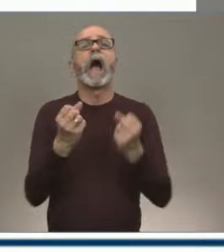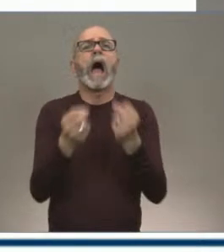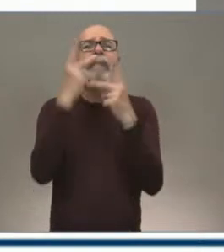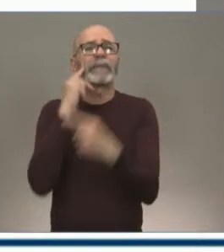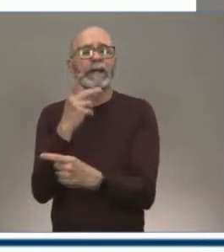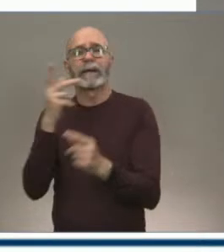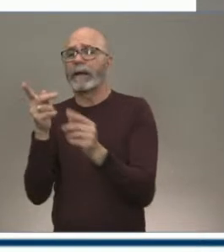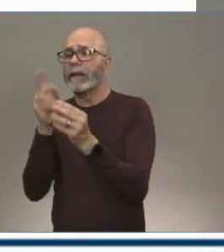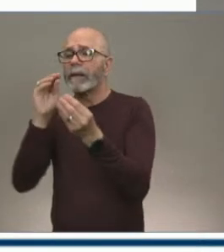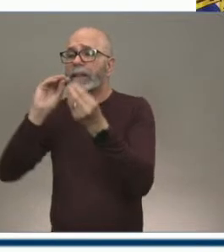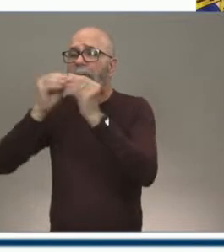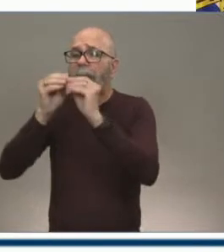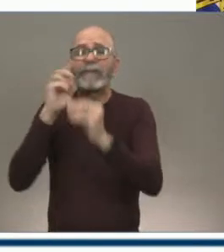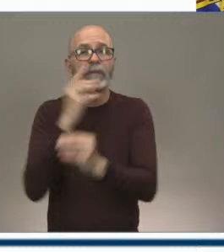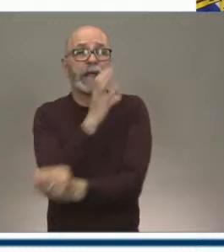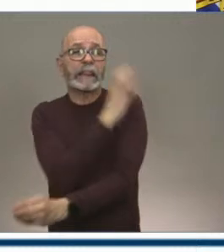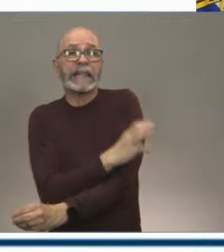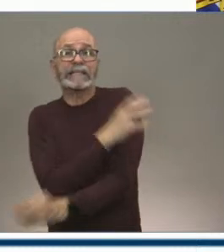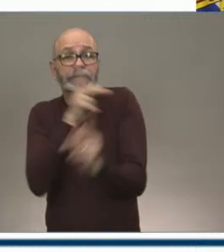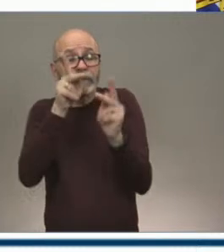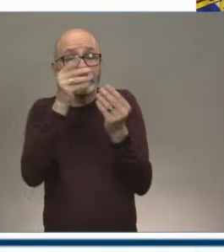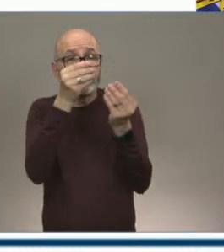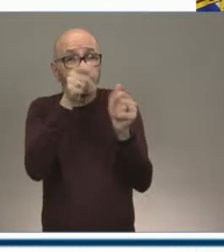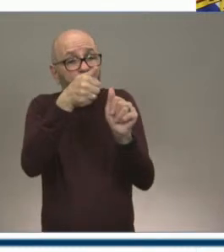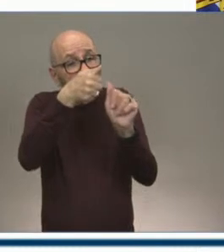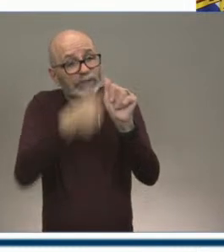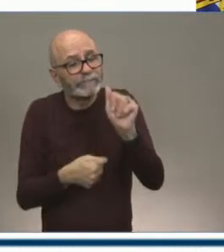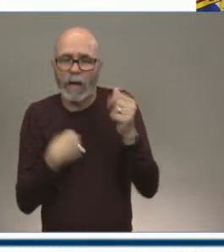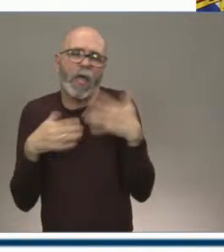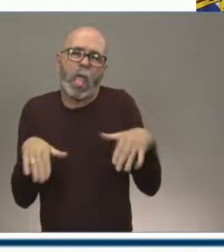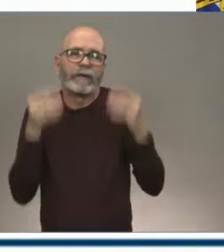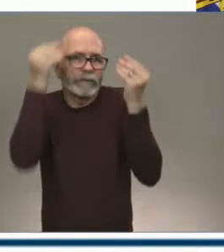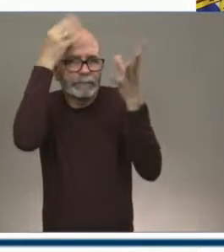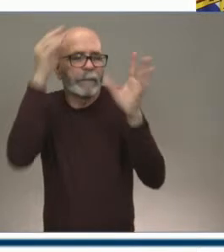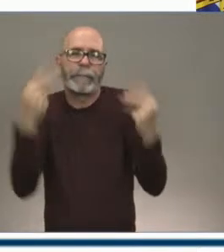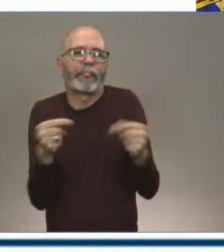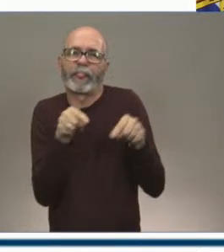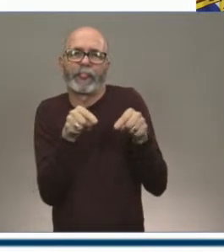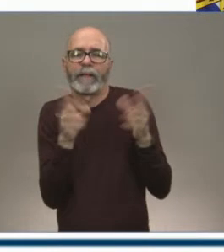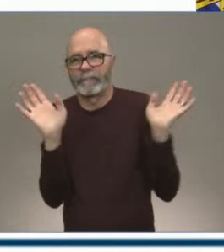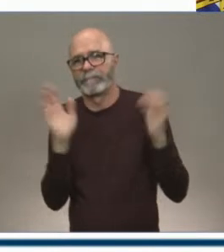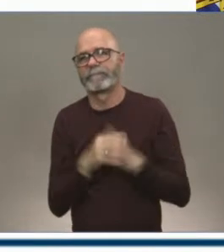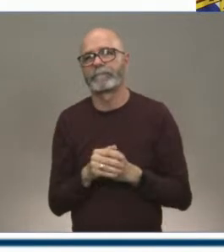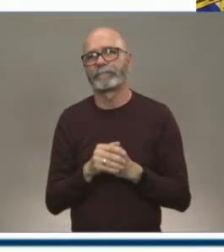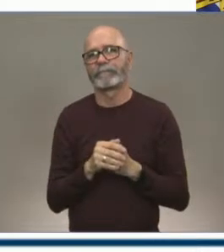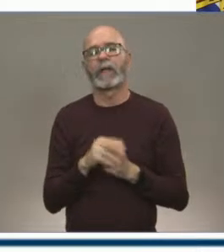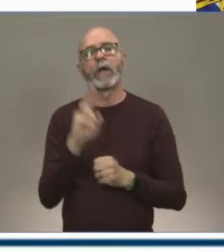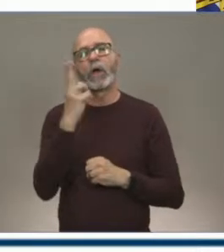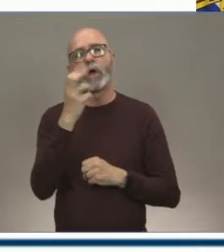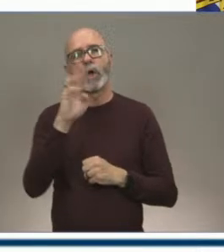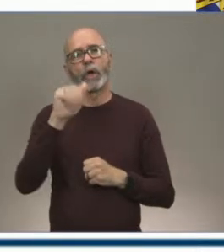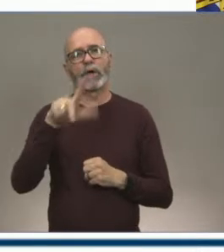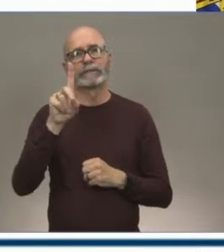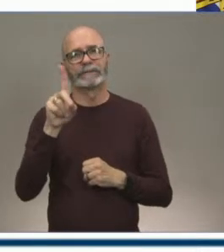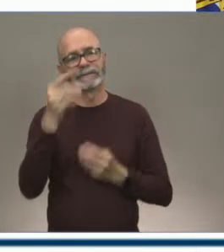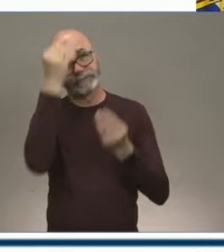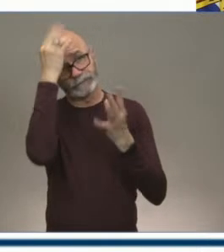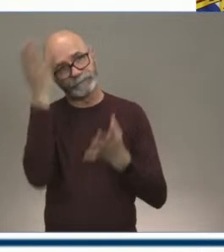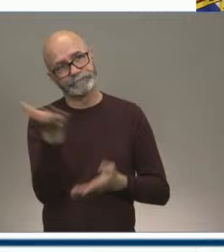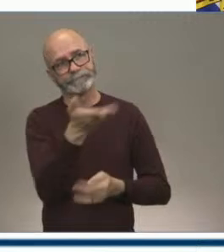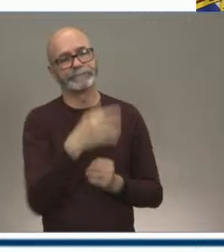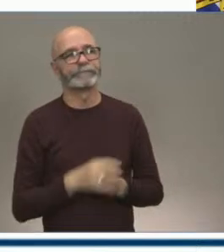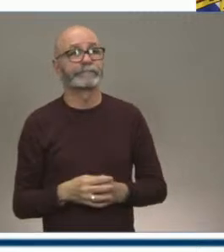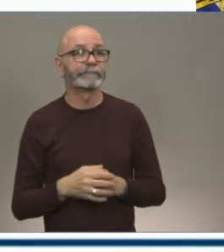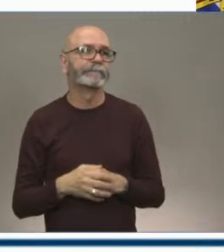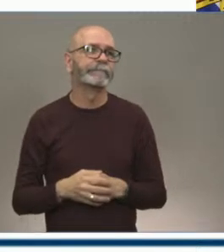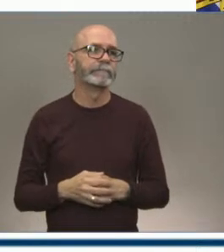me. Next question will go to John Dumont with the Herald. Thank you. So this is for the Premier and Dr.